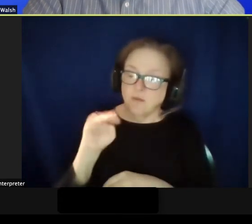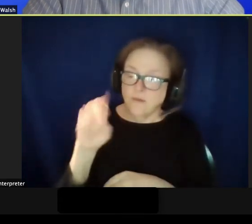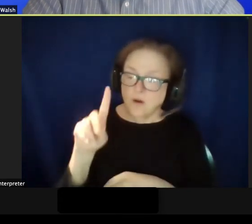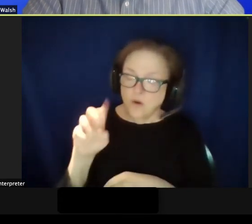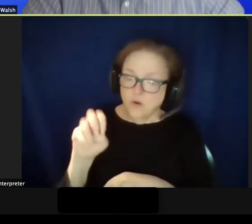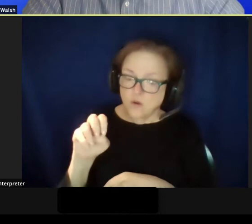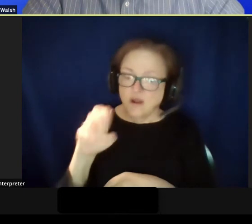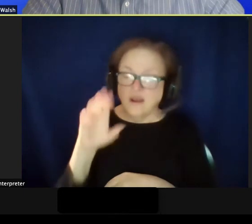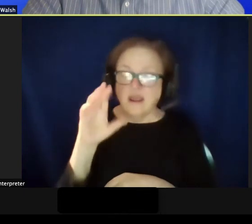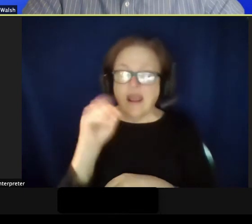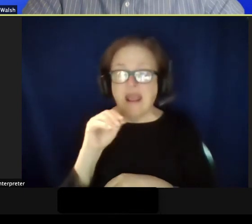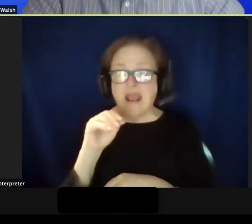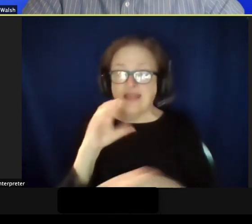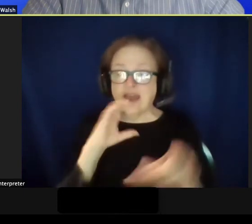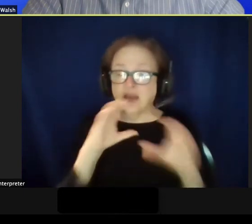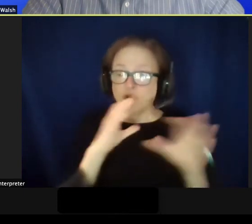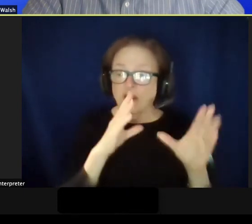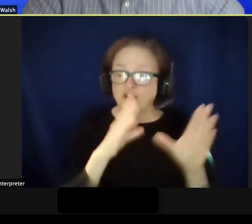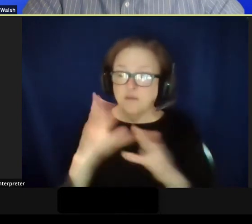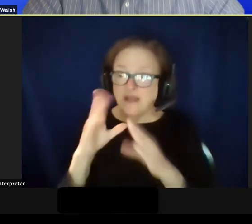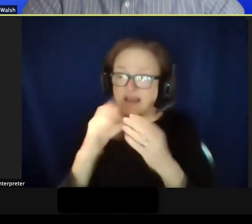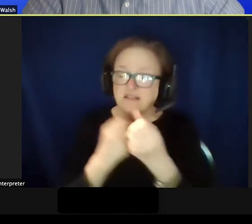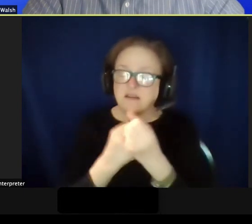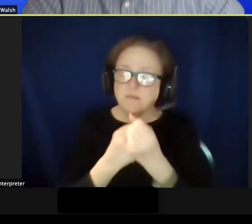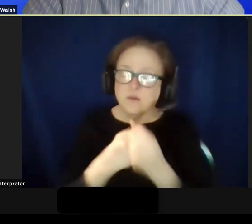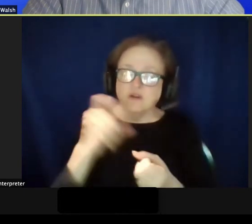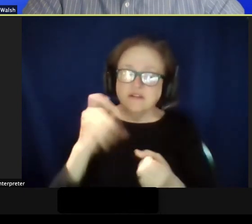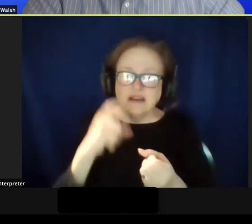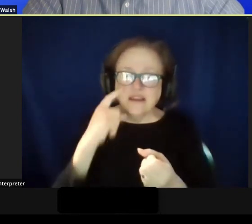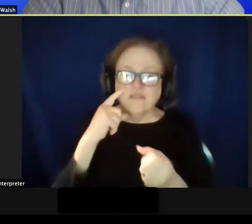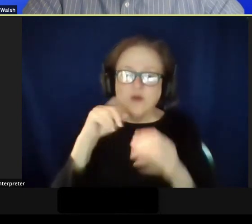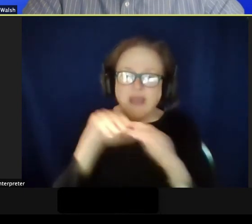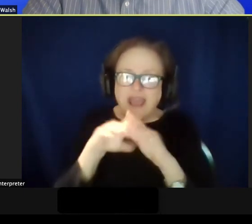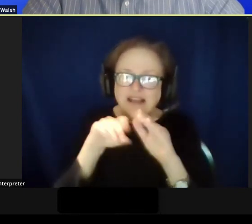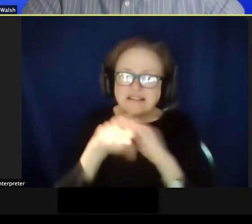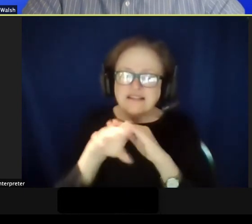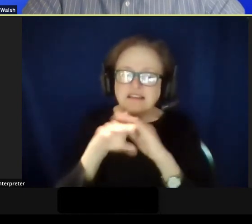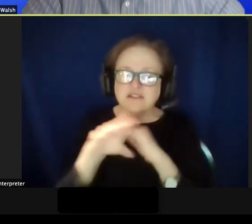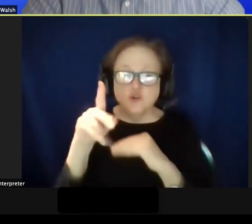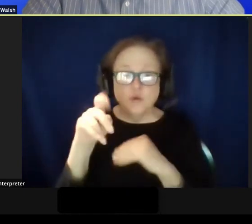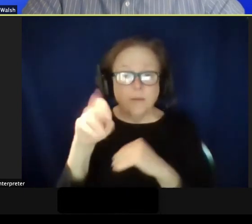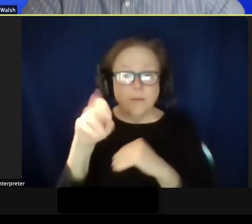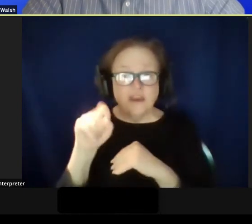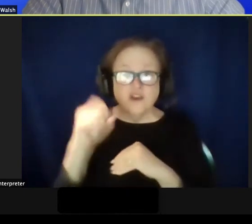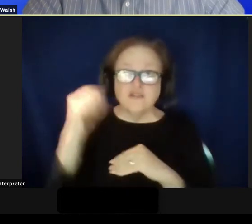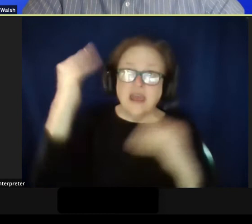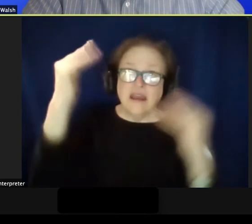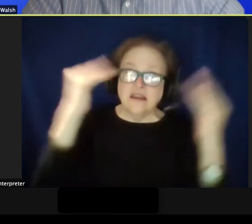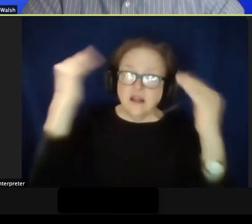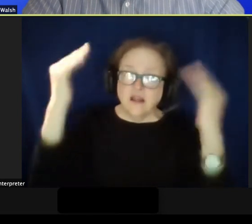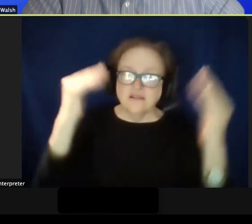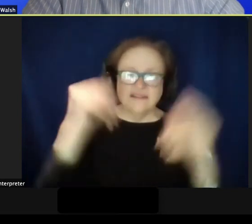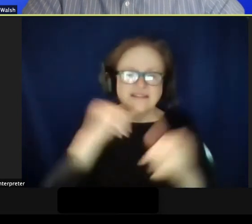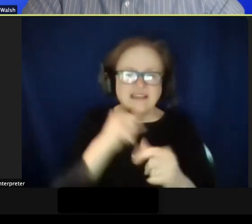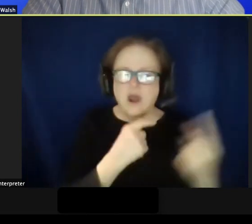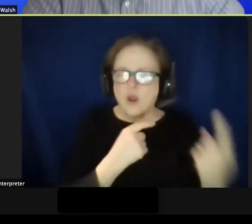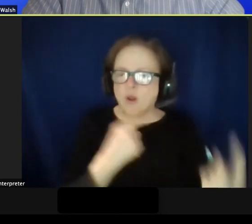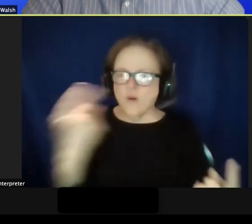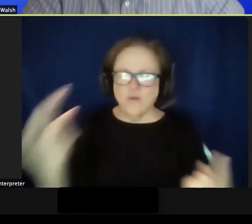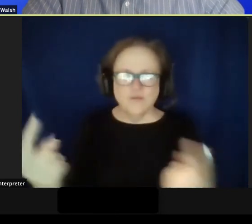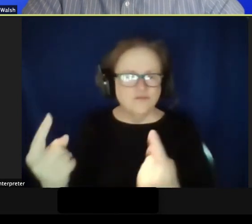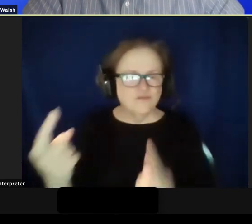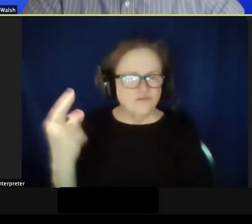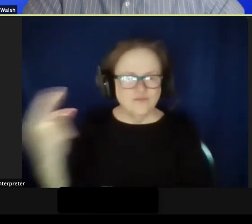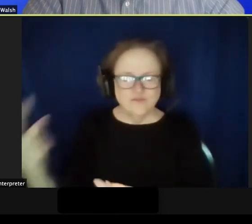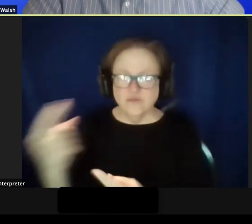plan further supports the need for access to peers and adults. For more information on the communication plan, check